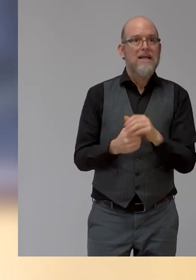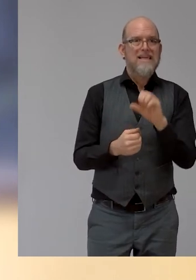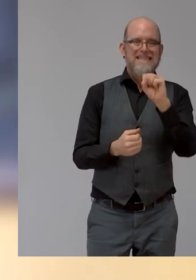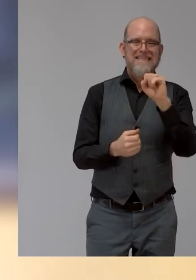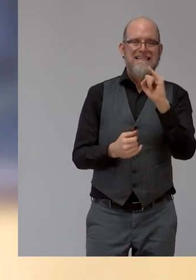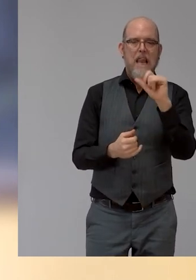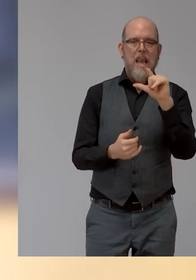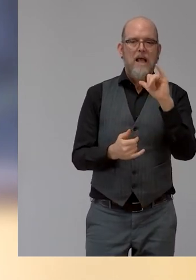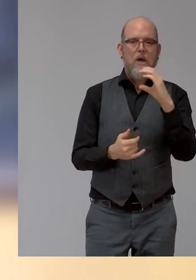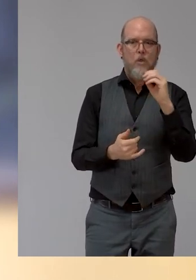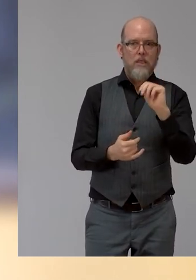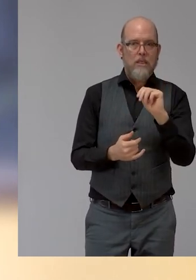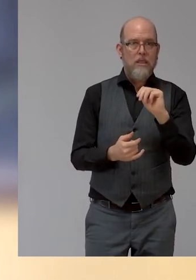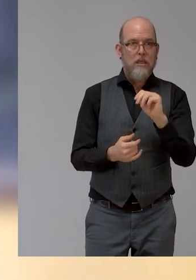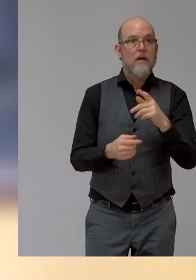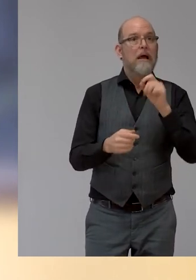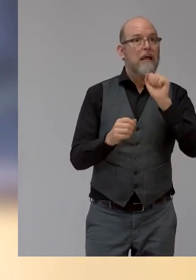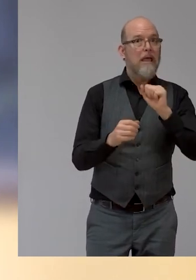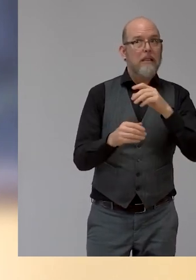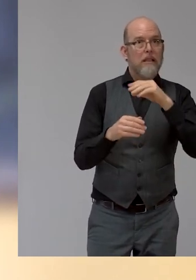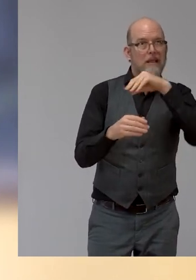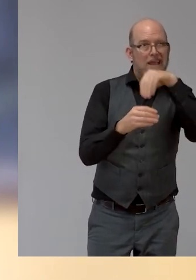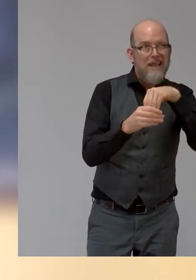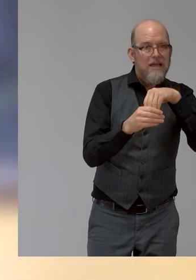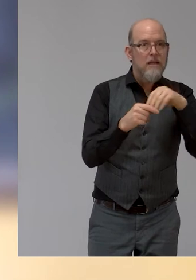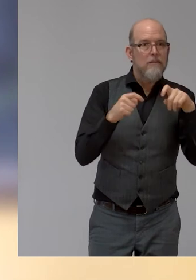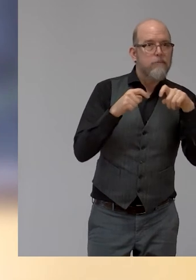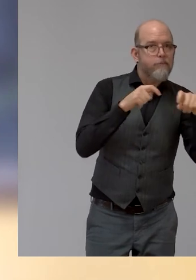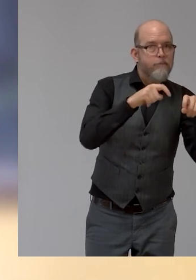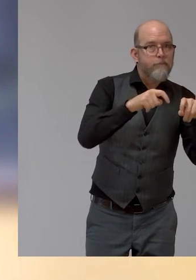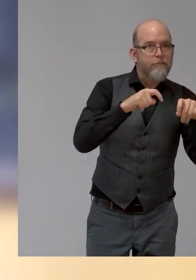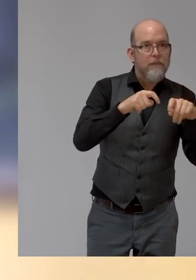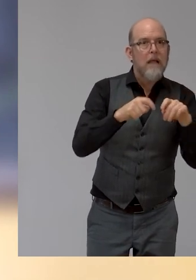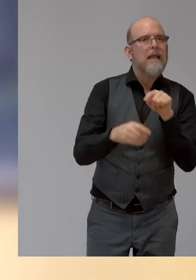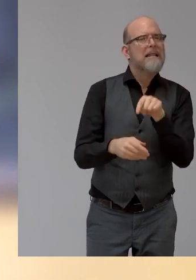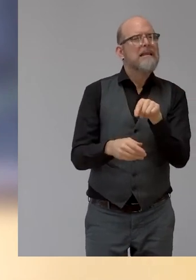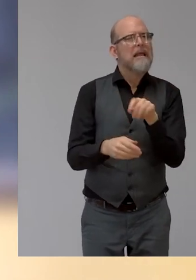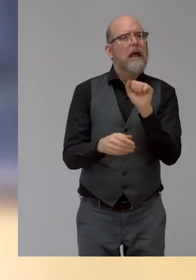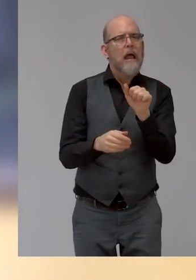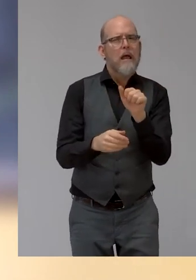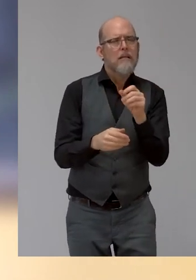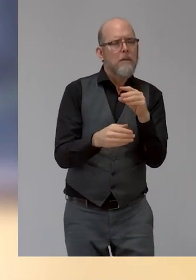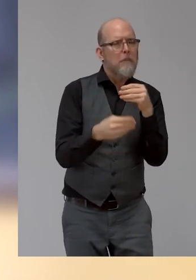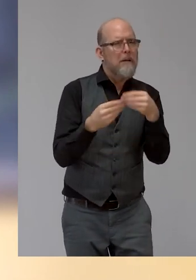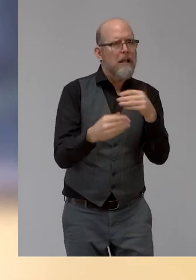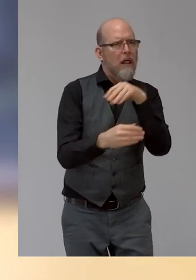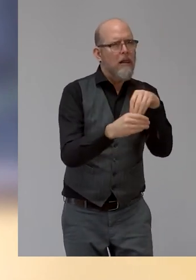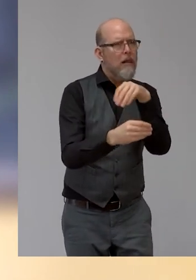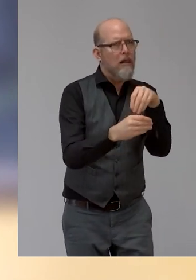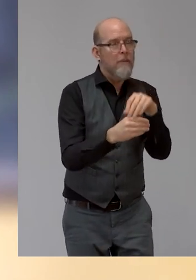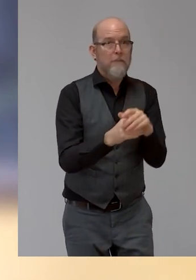parts that require load bearing and strength, which it currently doesn't have. But yes, it's